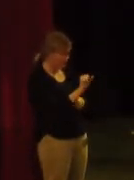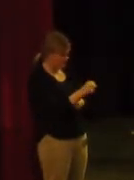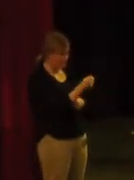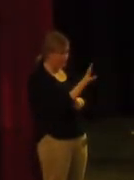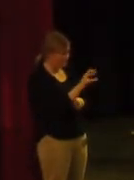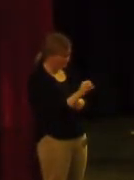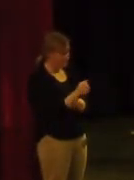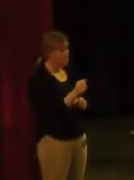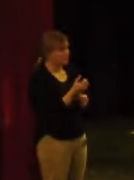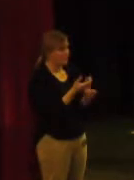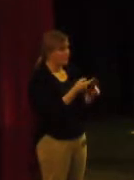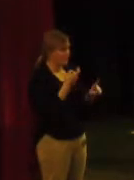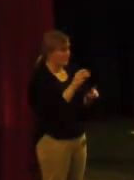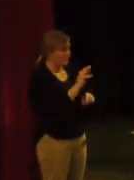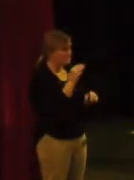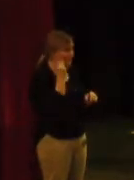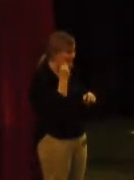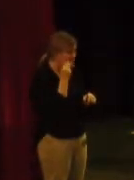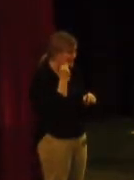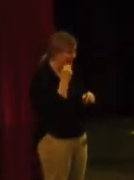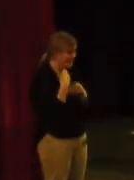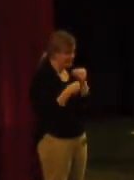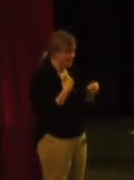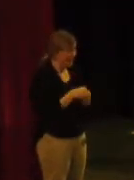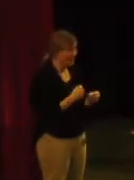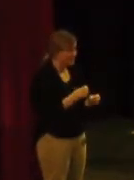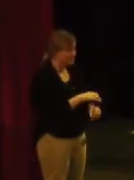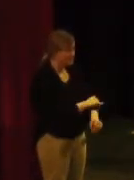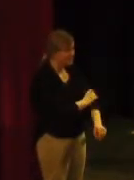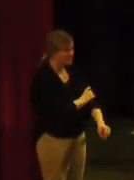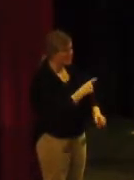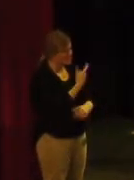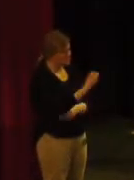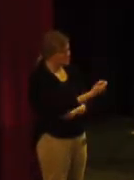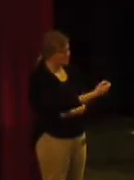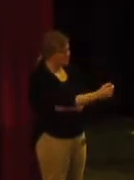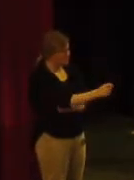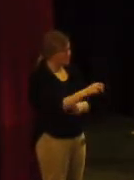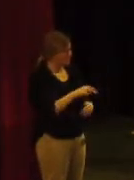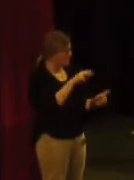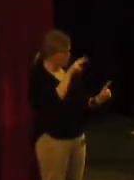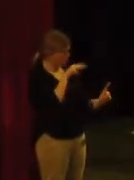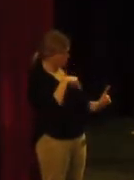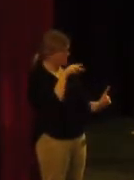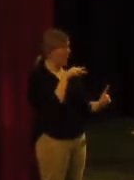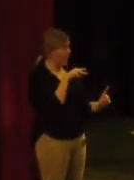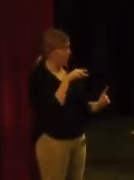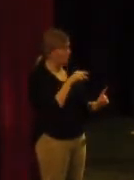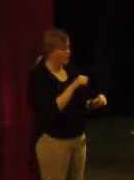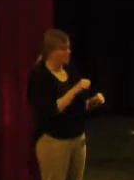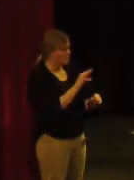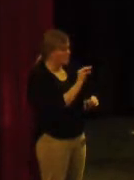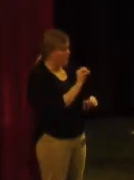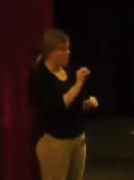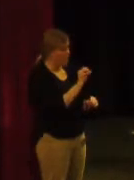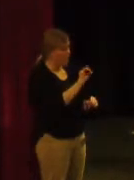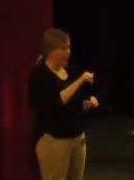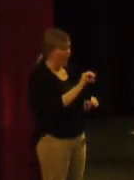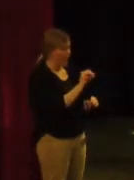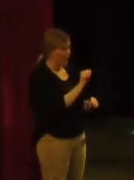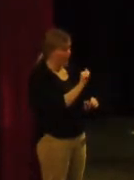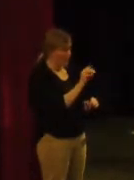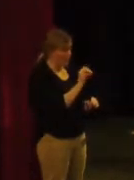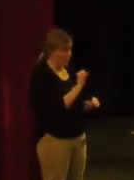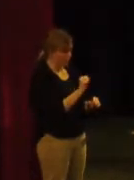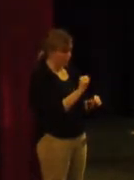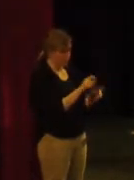were of Mexican descent. Interestingly, they sort of looked down at the Mojados that were come afterwards. And so